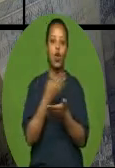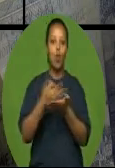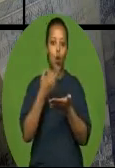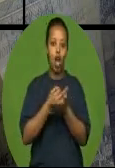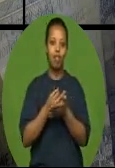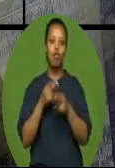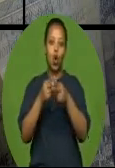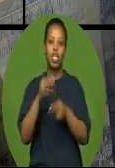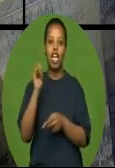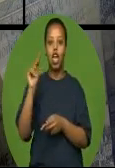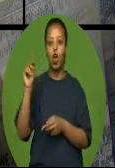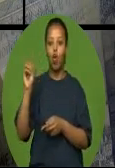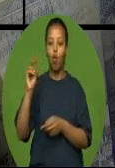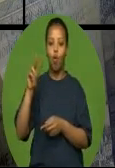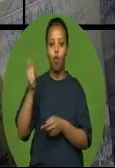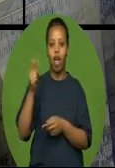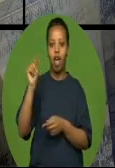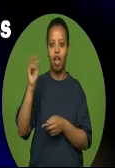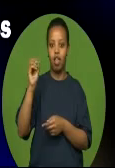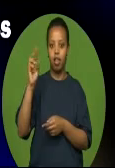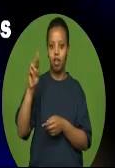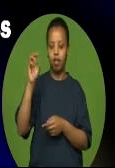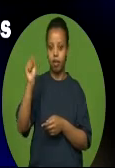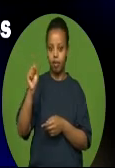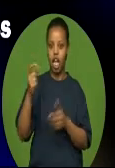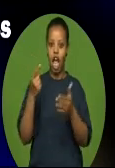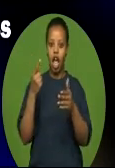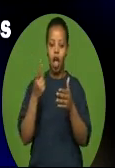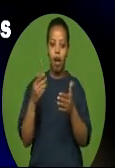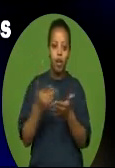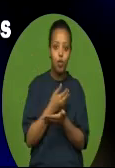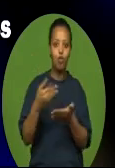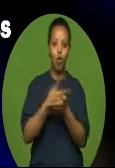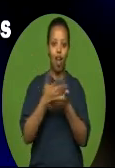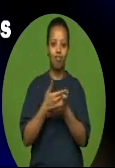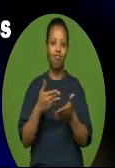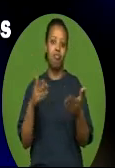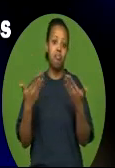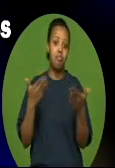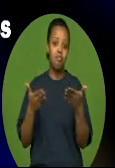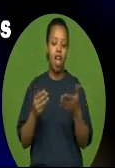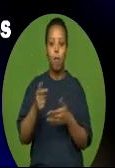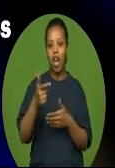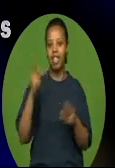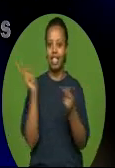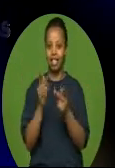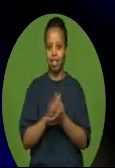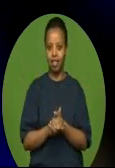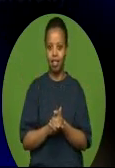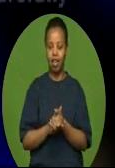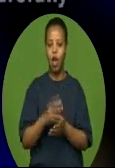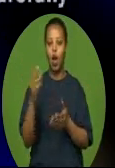new product known as innovators. A new product is seldom an immediate